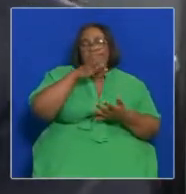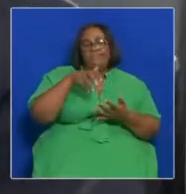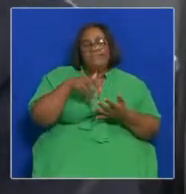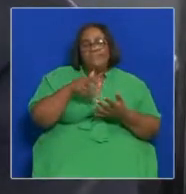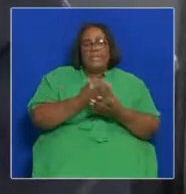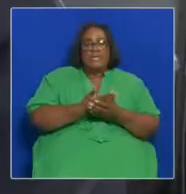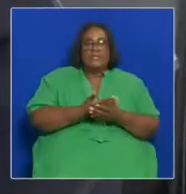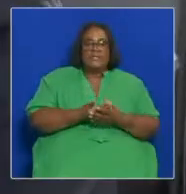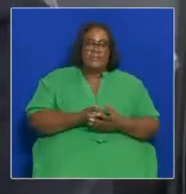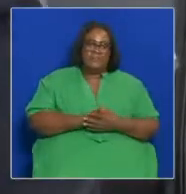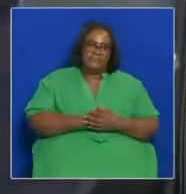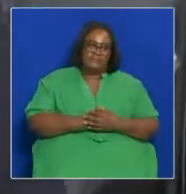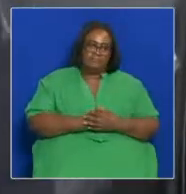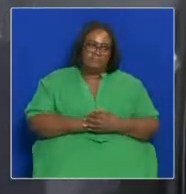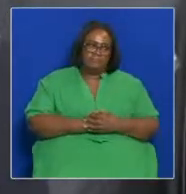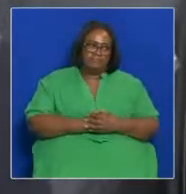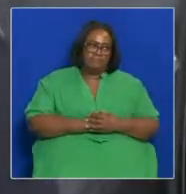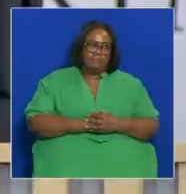That's correct.